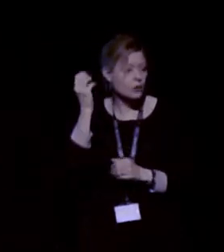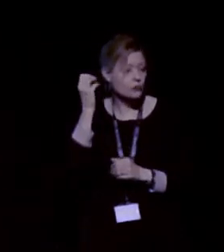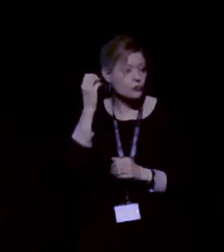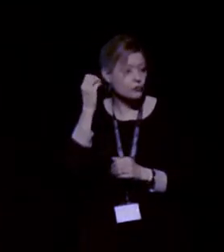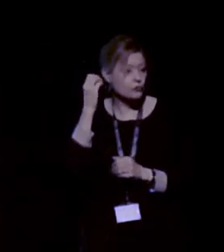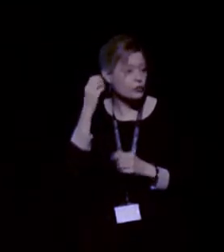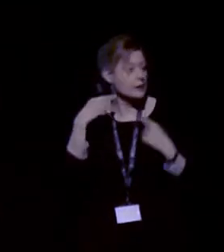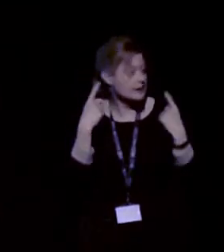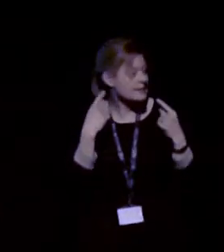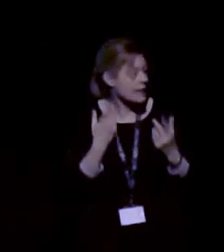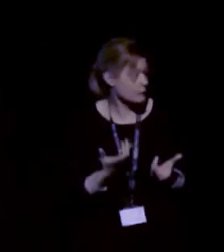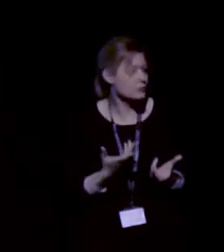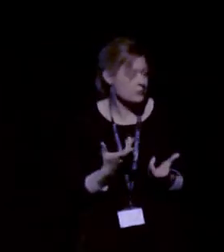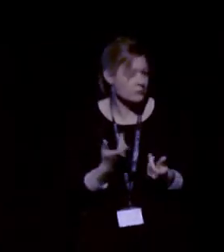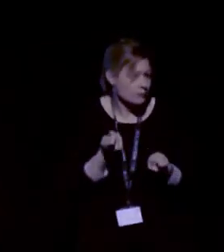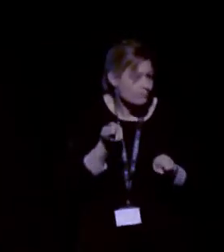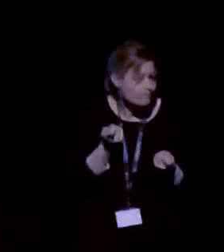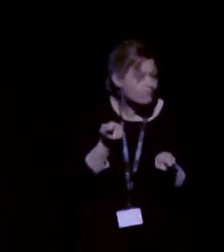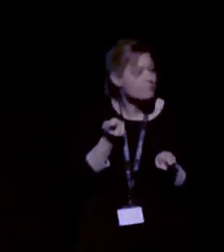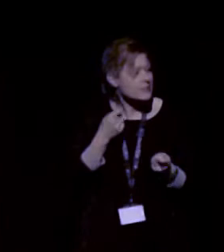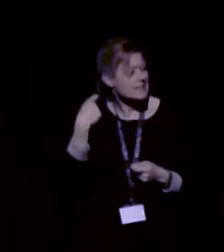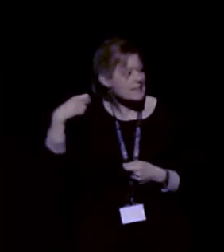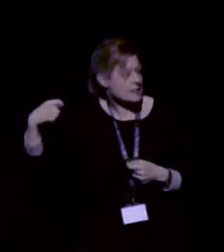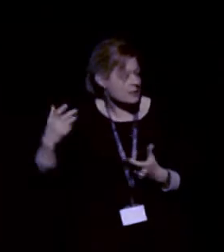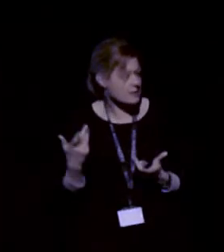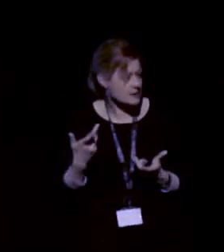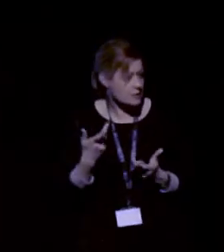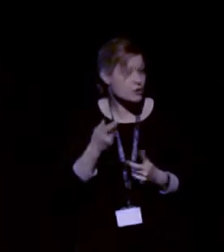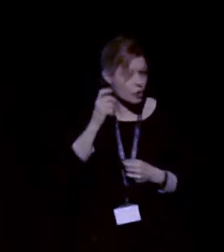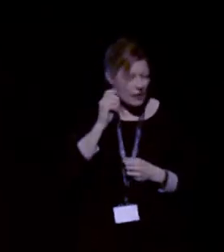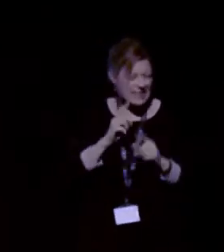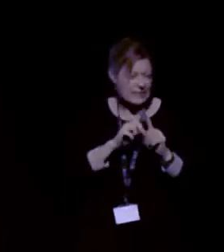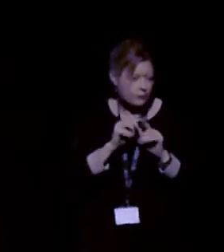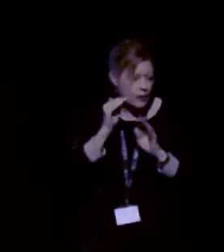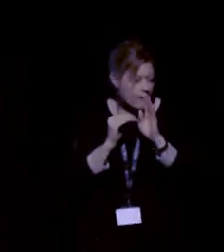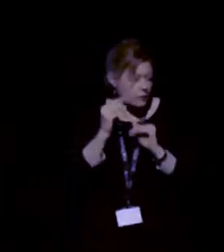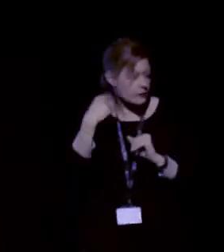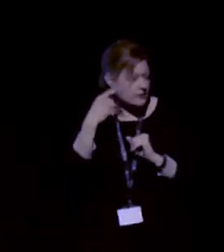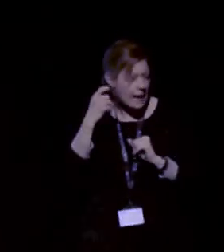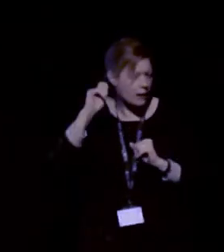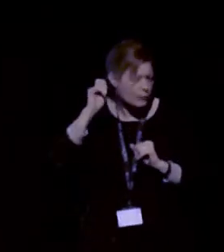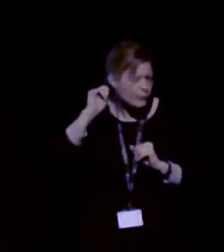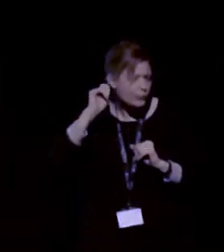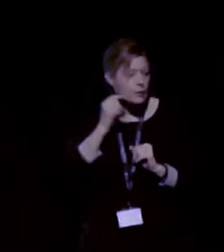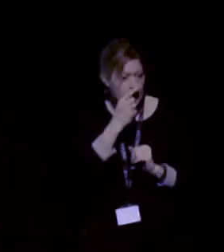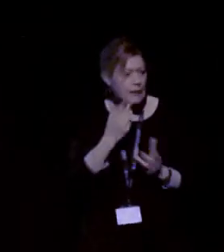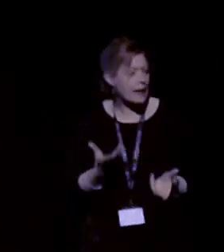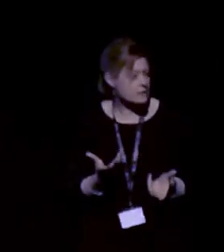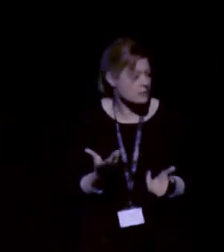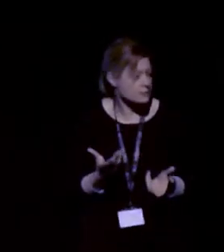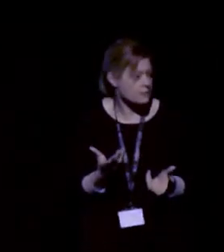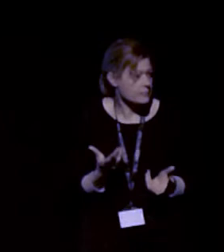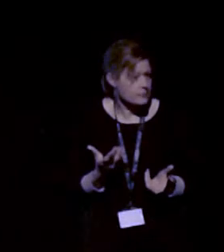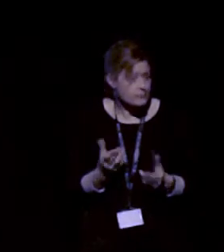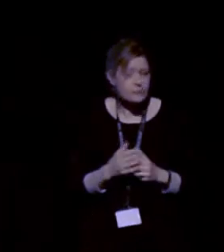many hearing aids. They can generate different types of sounds, and I have to say that none of them